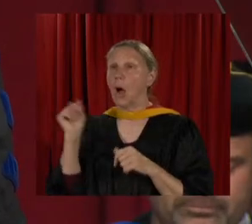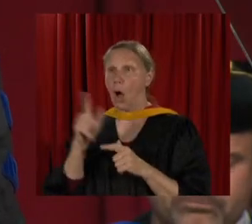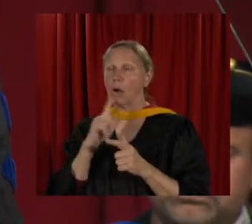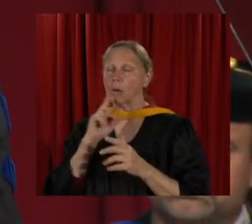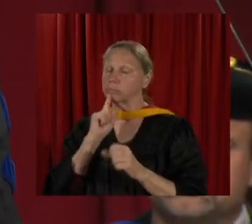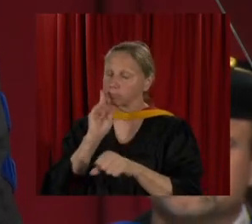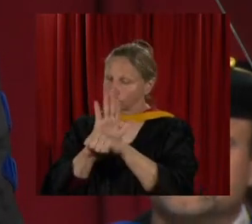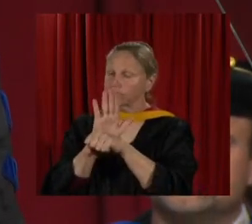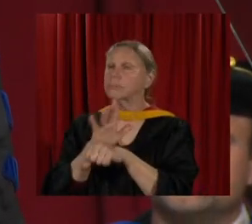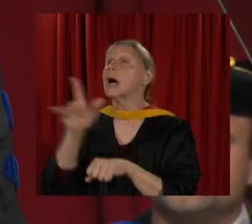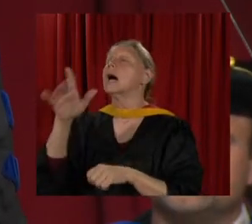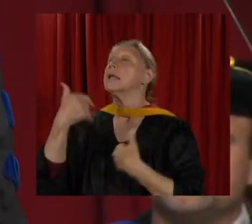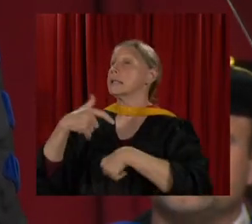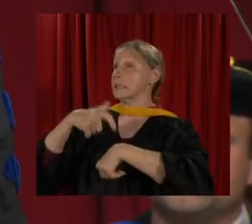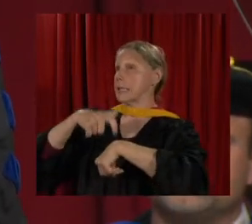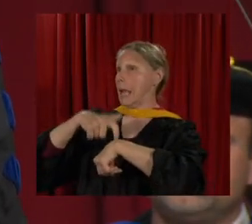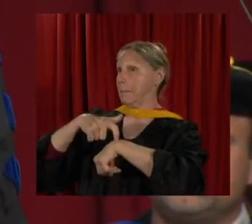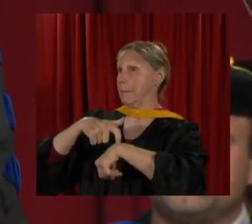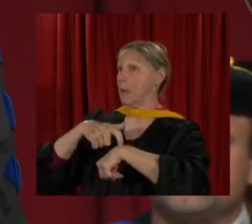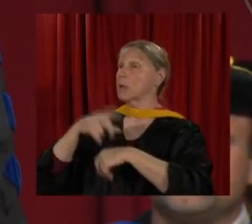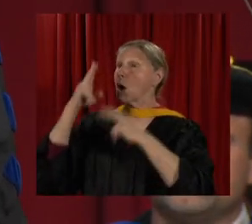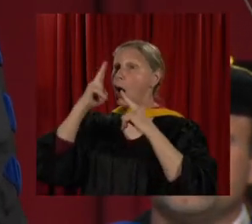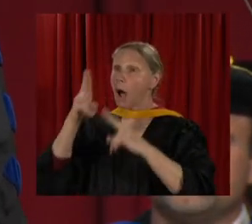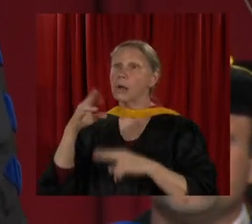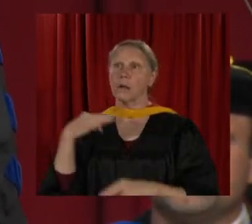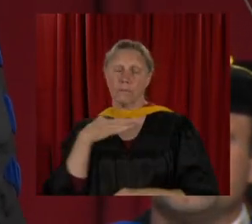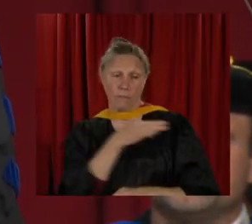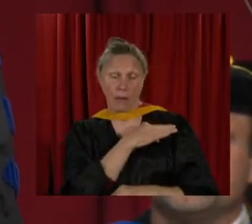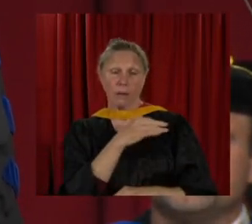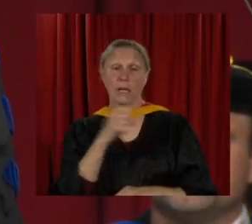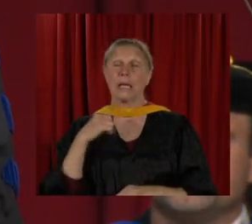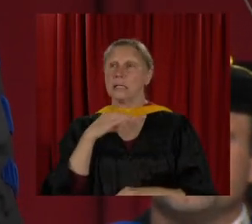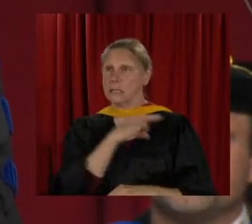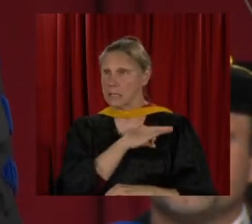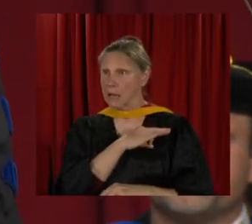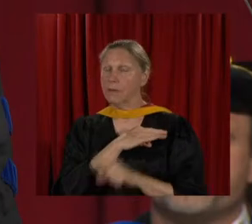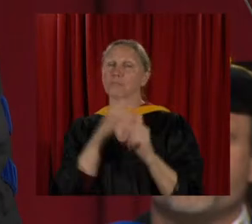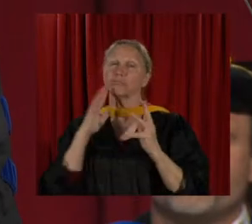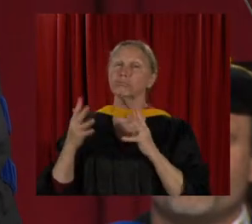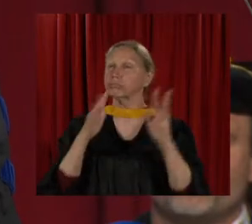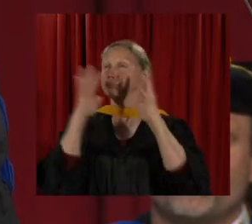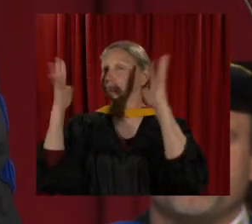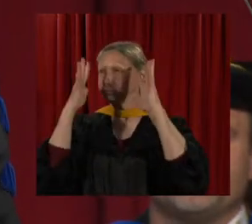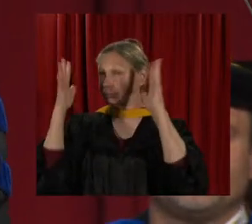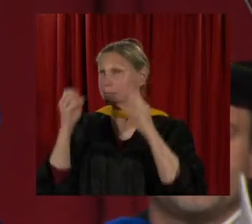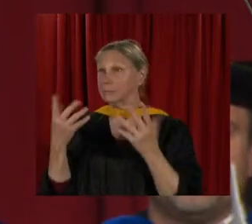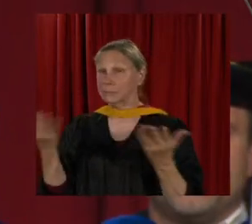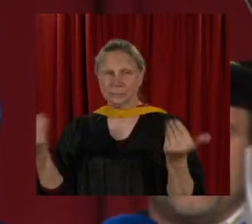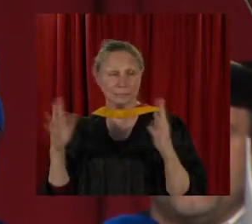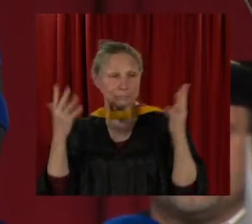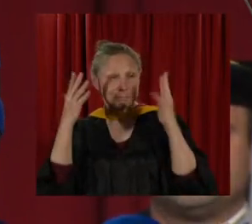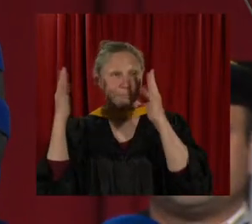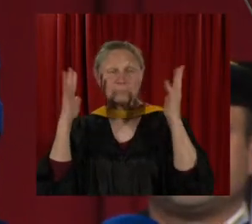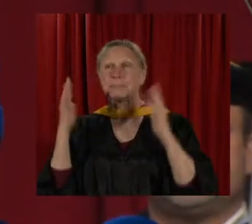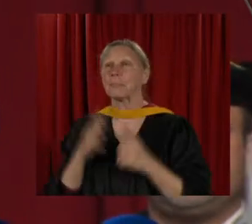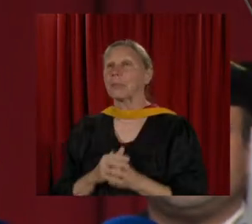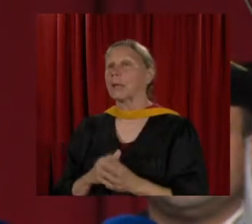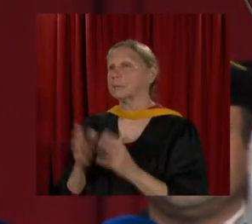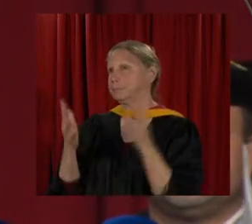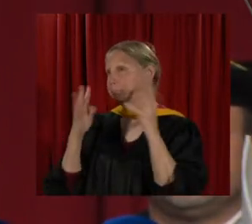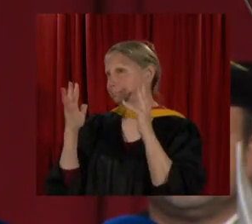think that this is the time that we should give our faculty and staff a round of applause.